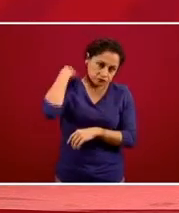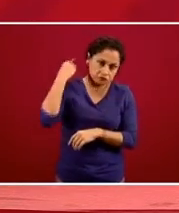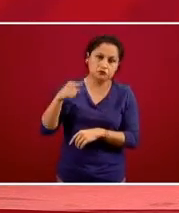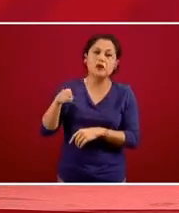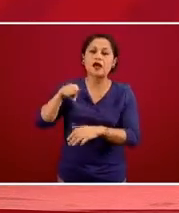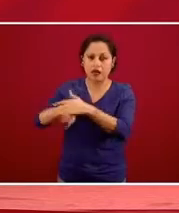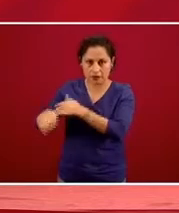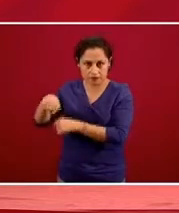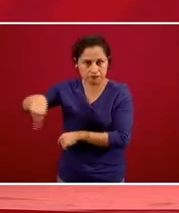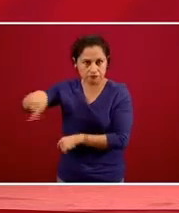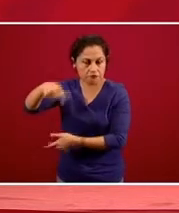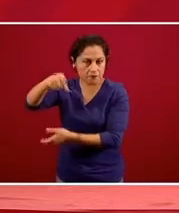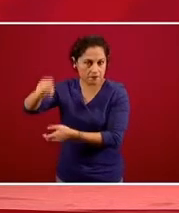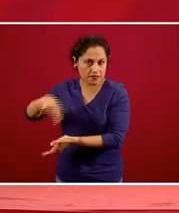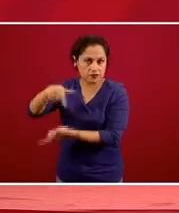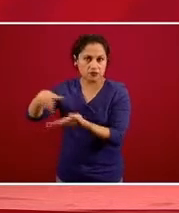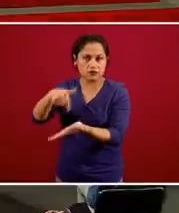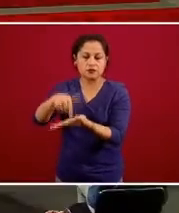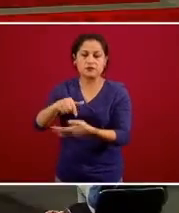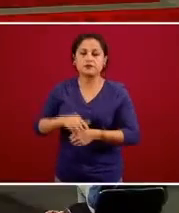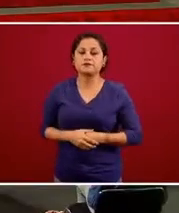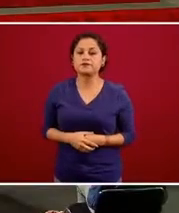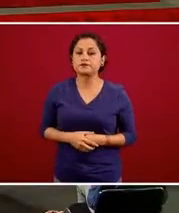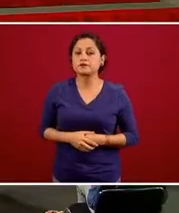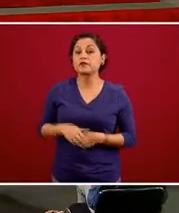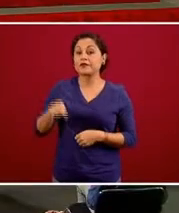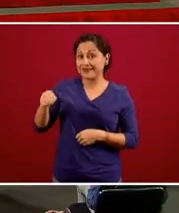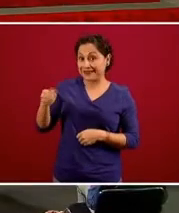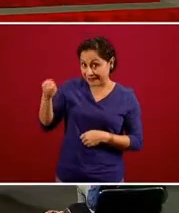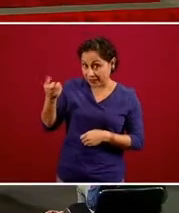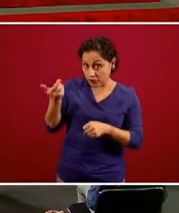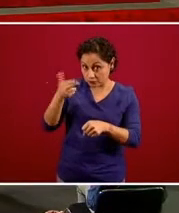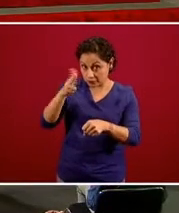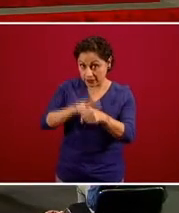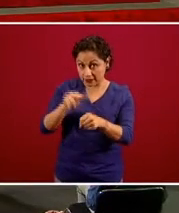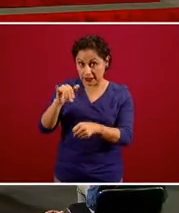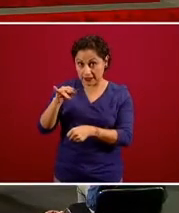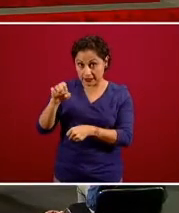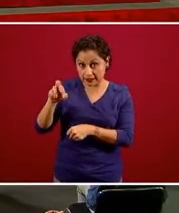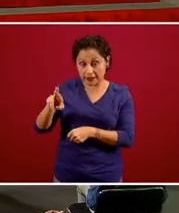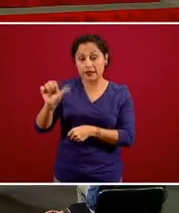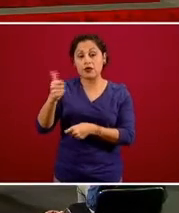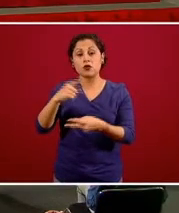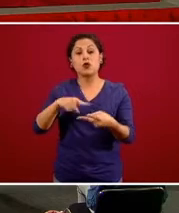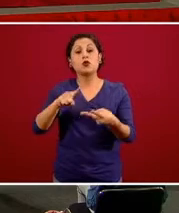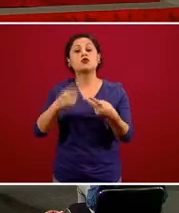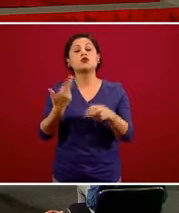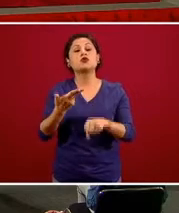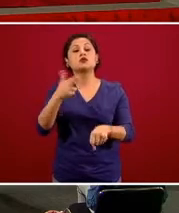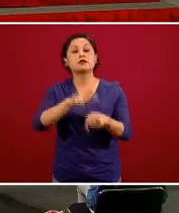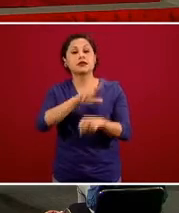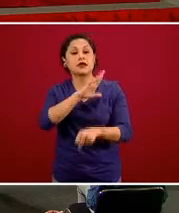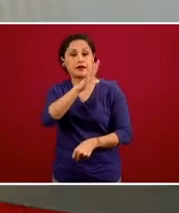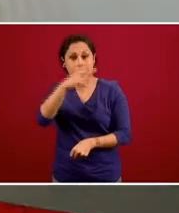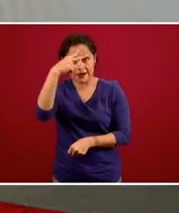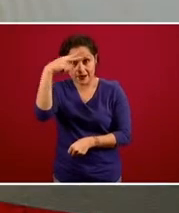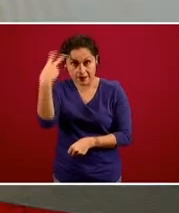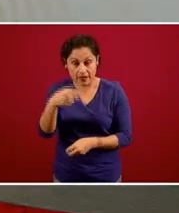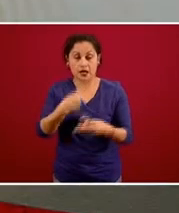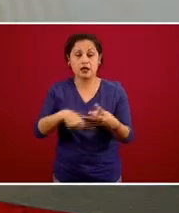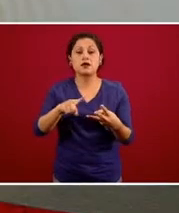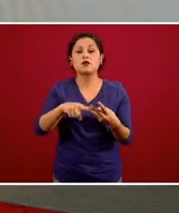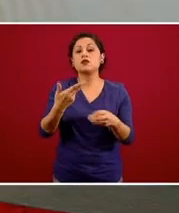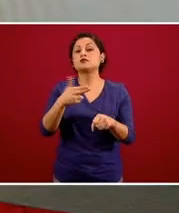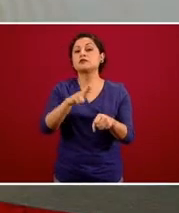patients. Now, the second hospital I want to talk about that was elected as a specialized COVID